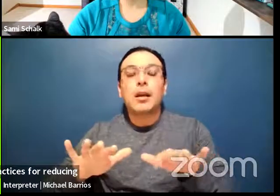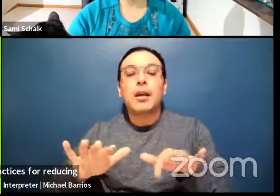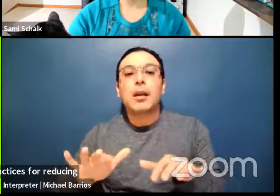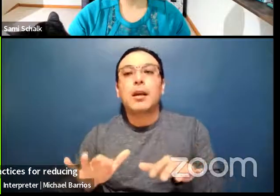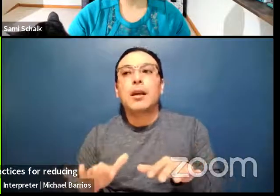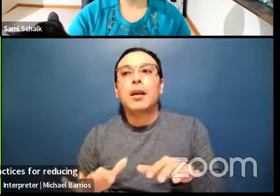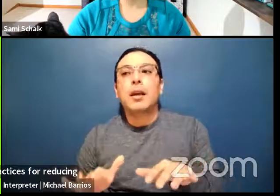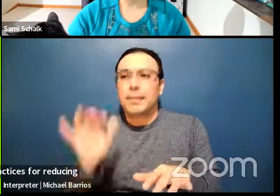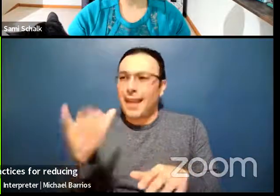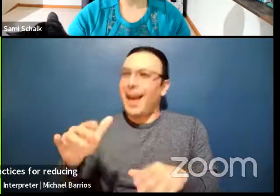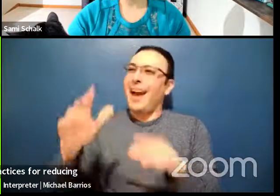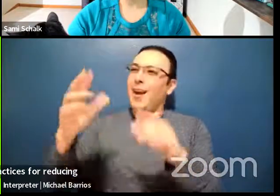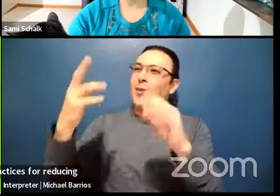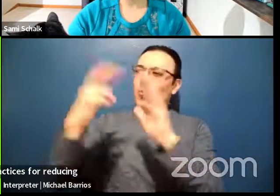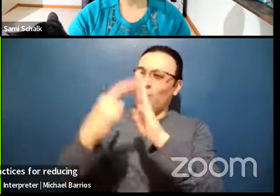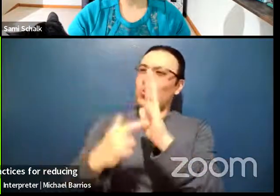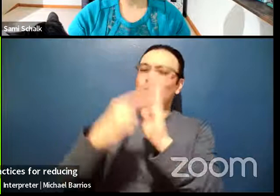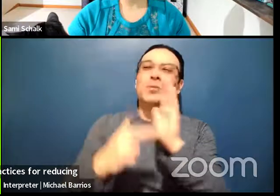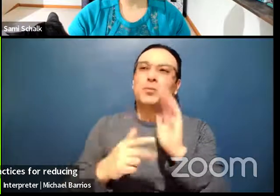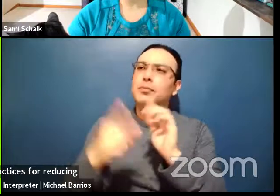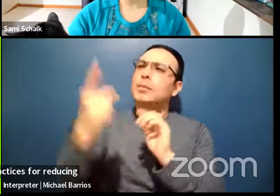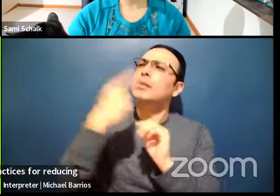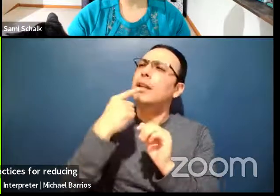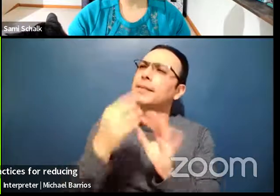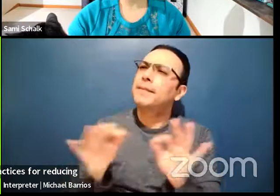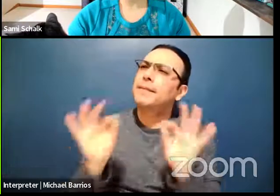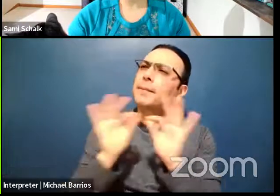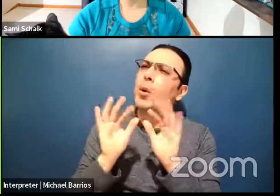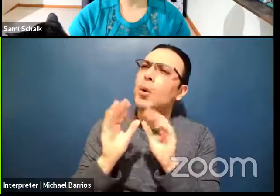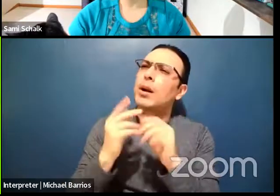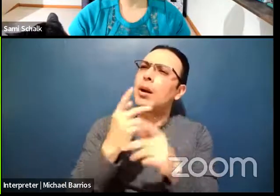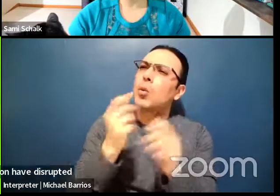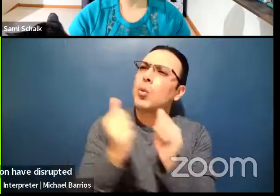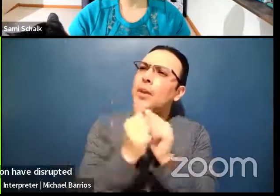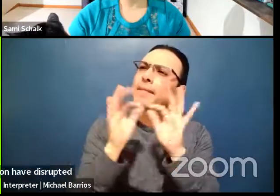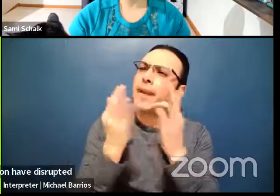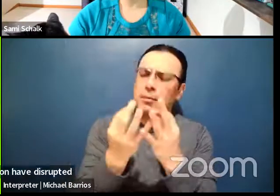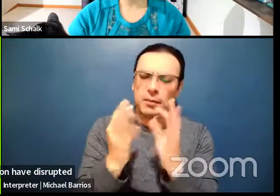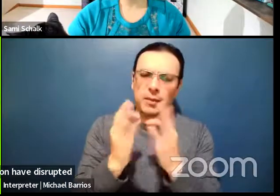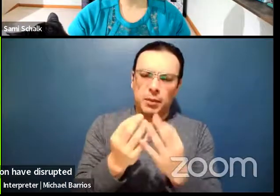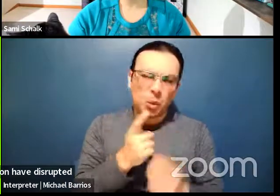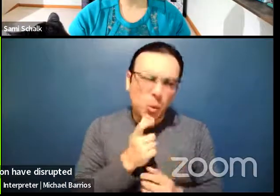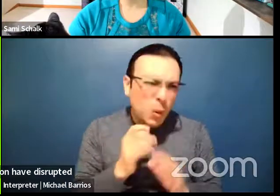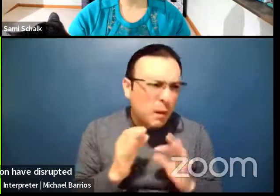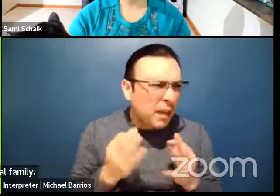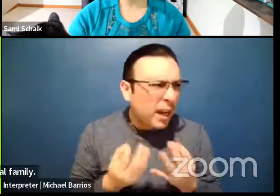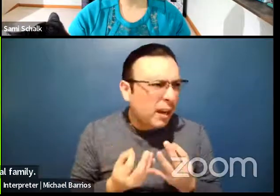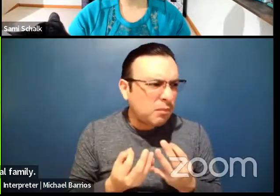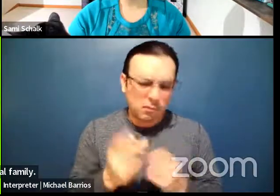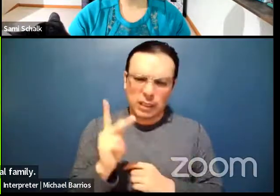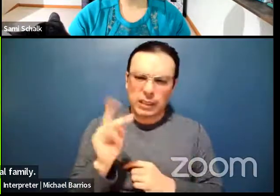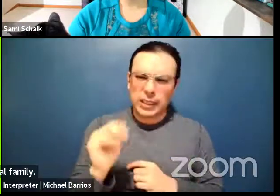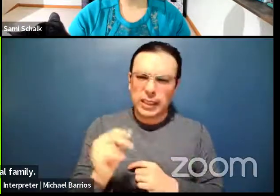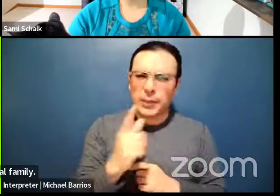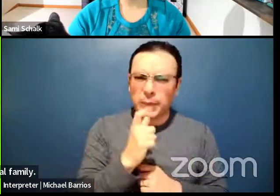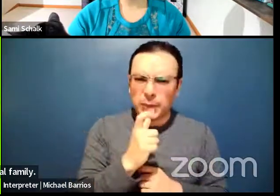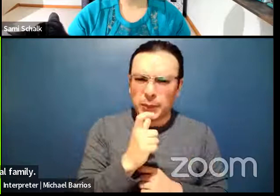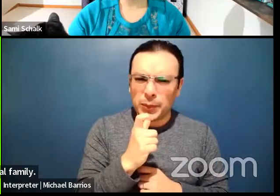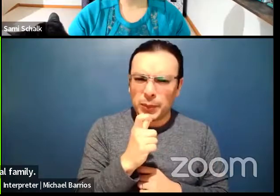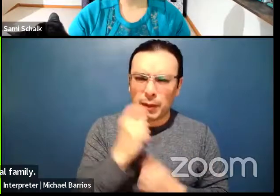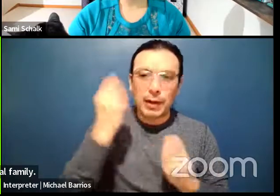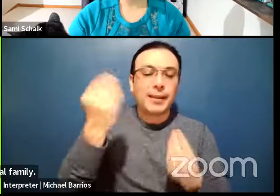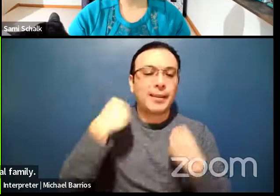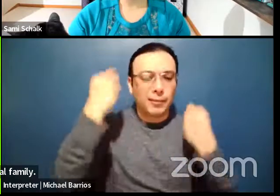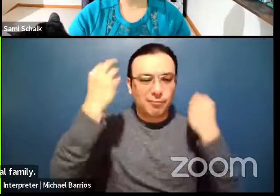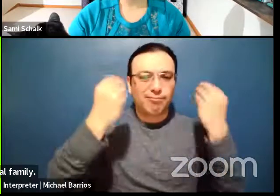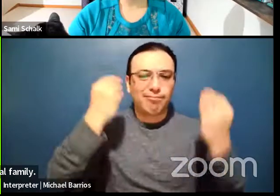counts as kin and the ways we connect with those who do count. In 2020, public health discourse